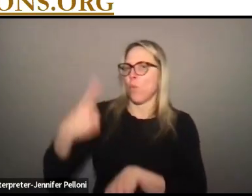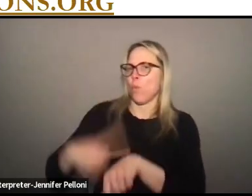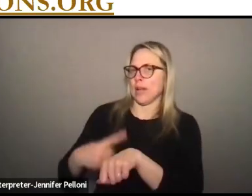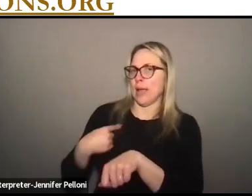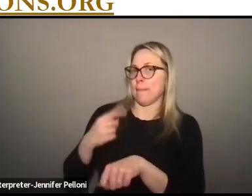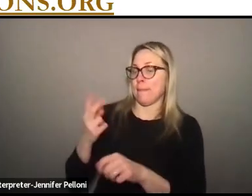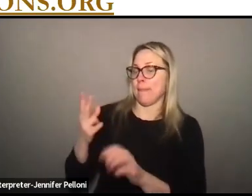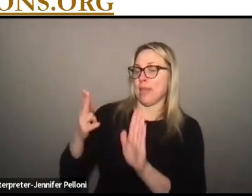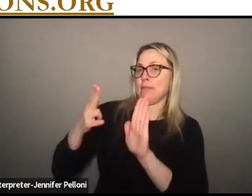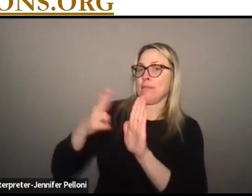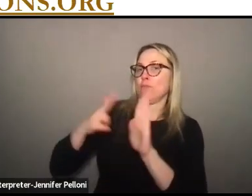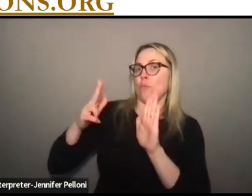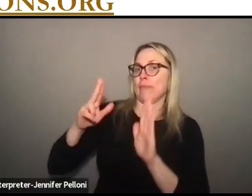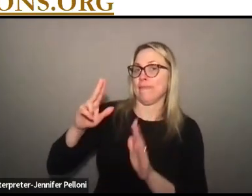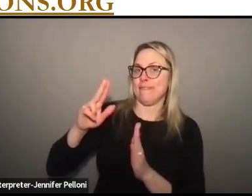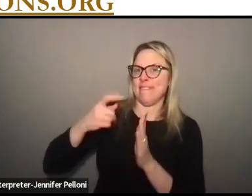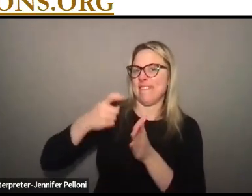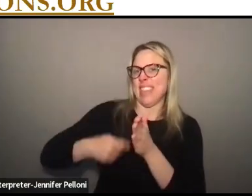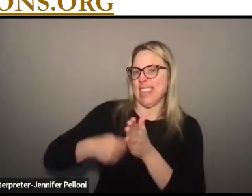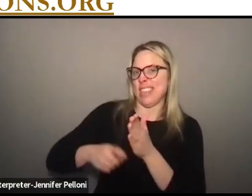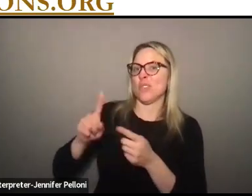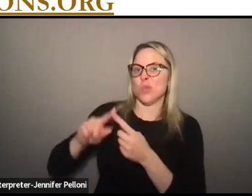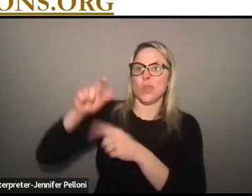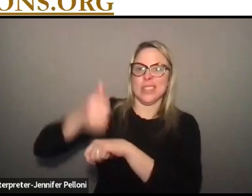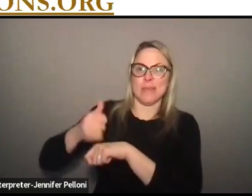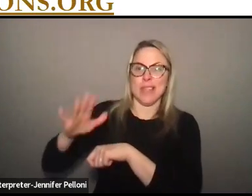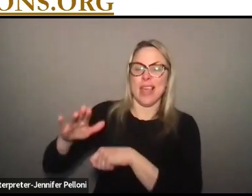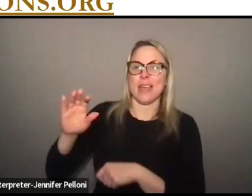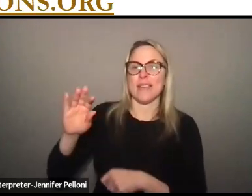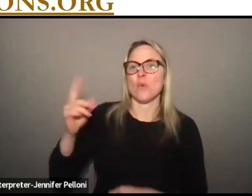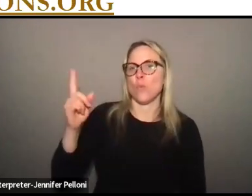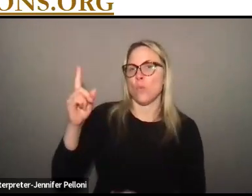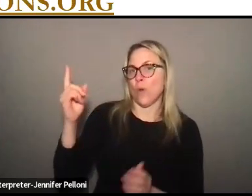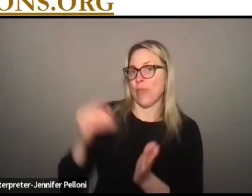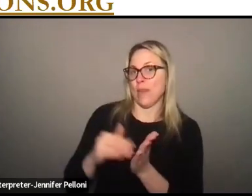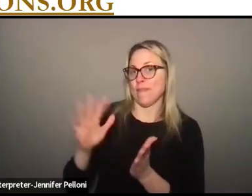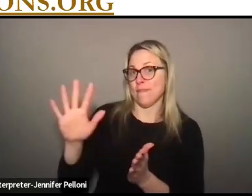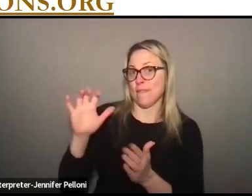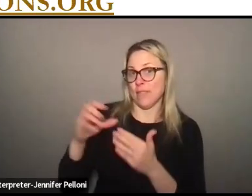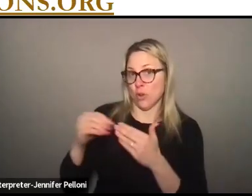to establish an account within the pool of $1,500.